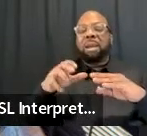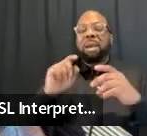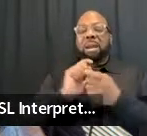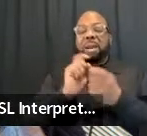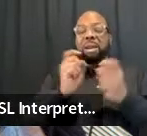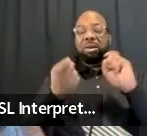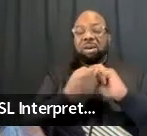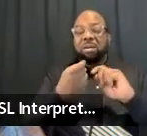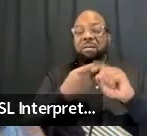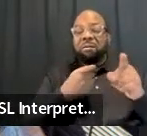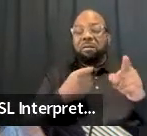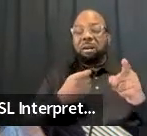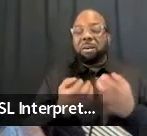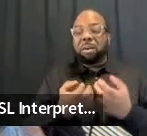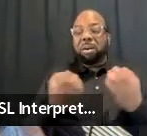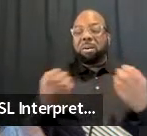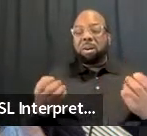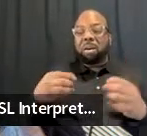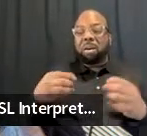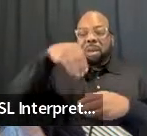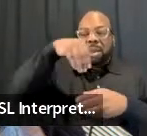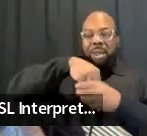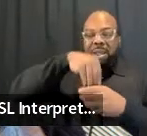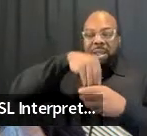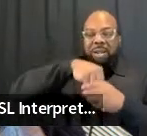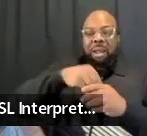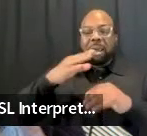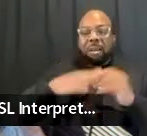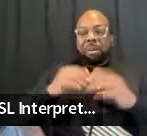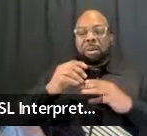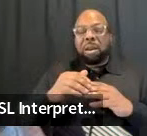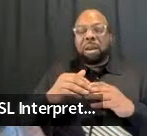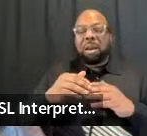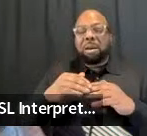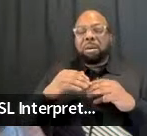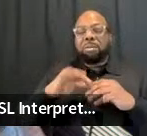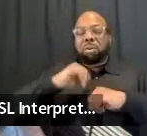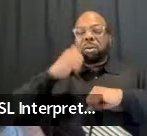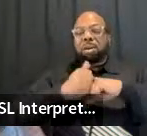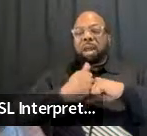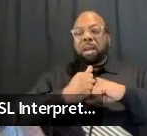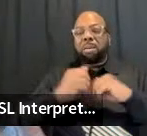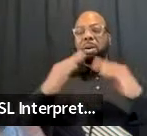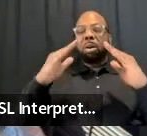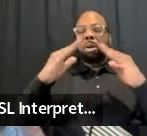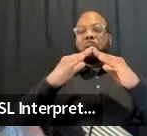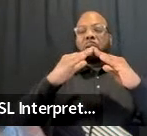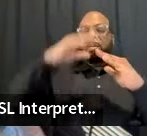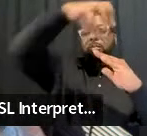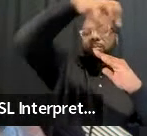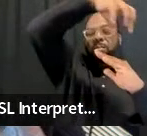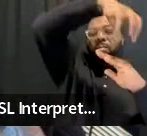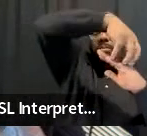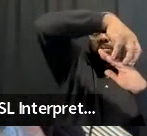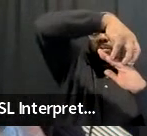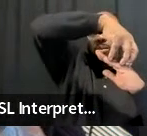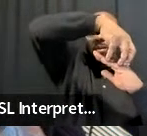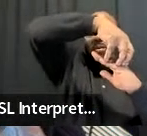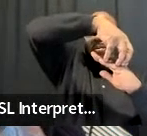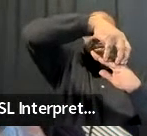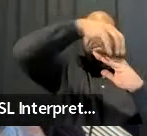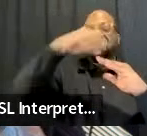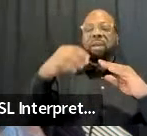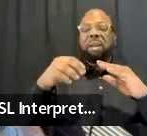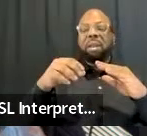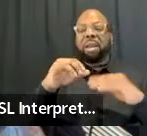from equipment buried deep inside of buildings to build that equipment located on top of buildings, installations can sometimes run